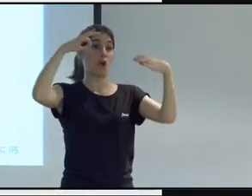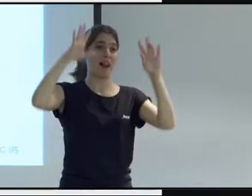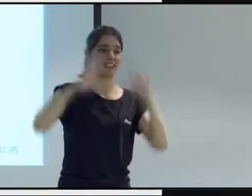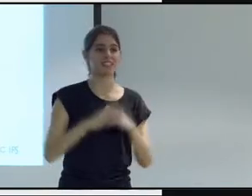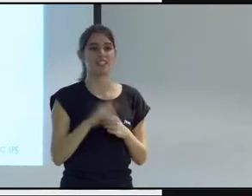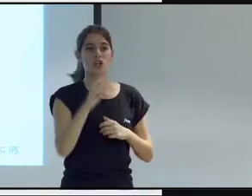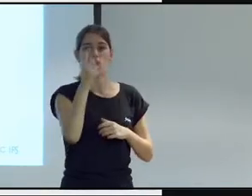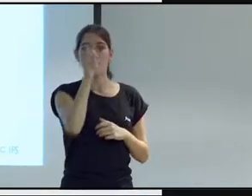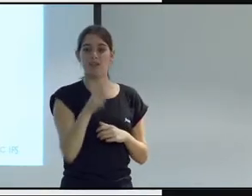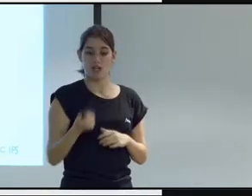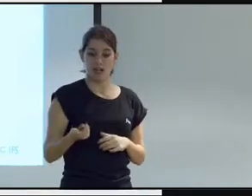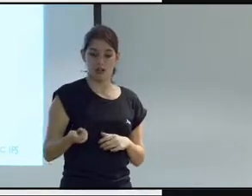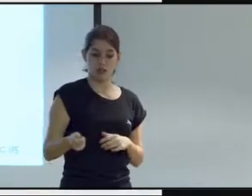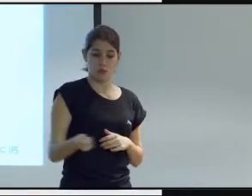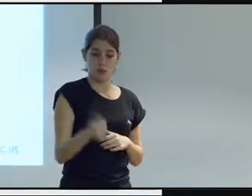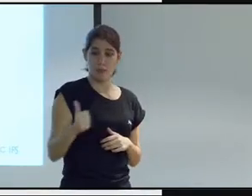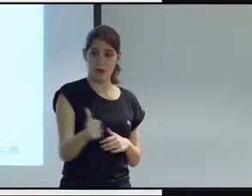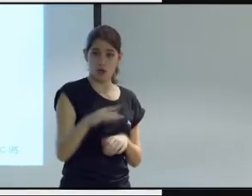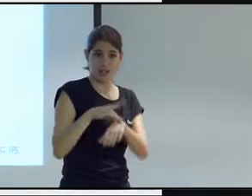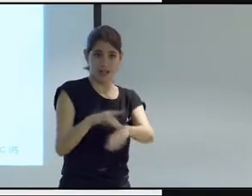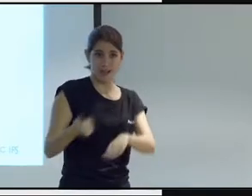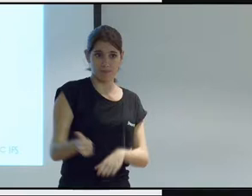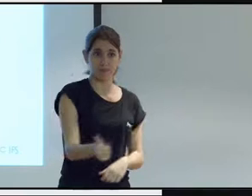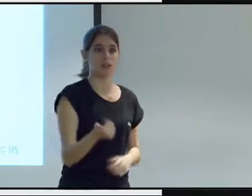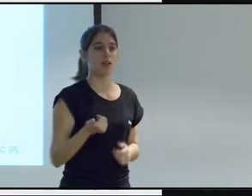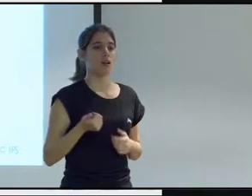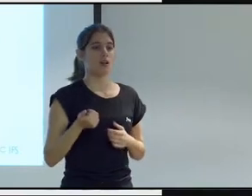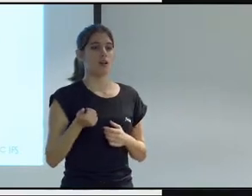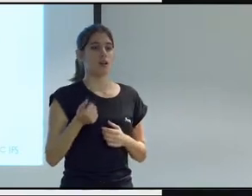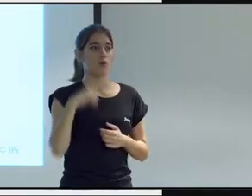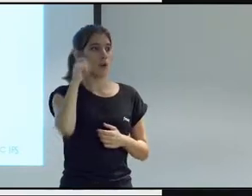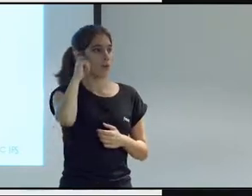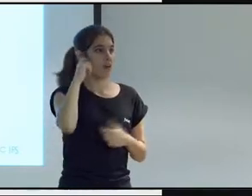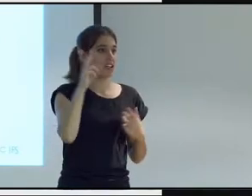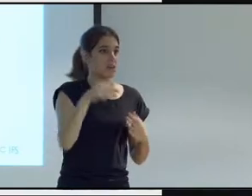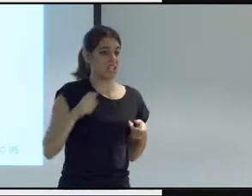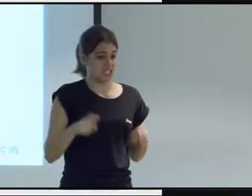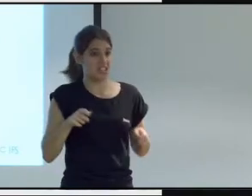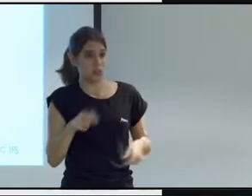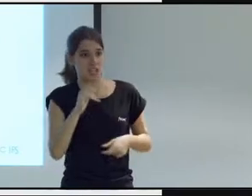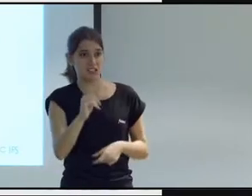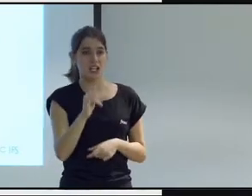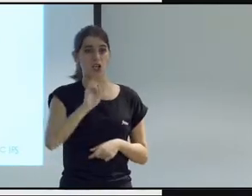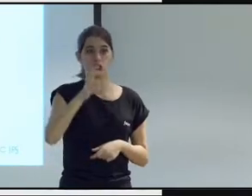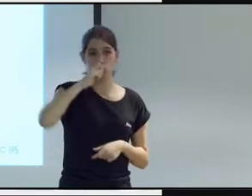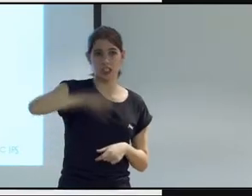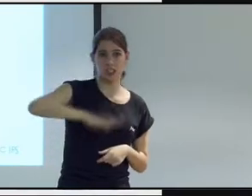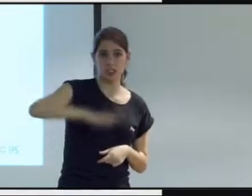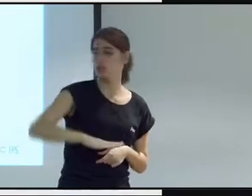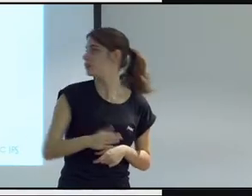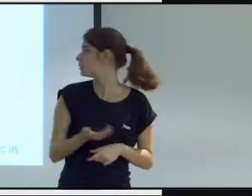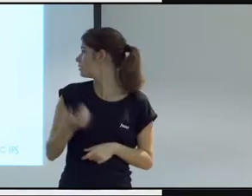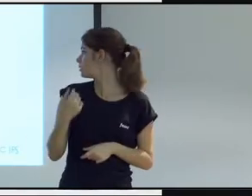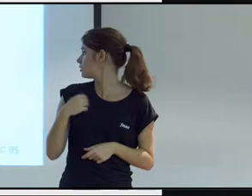man who is normal, a person with a guide dog, a child, a woman, a person in a wheelchair,